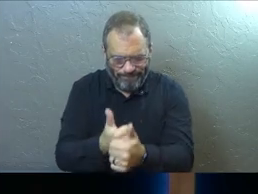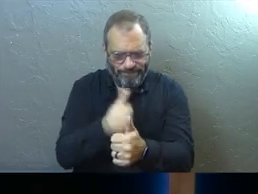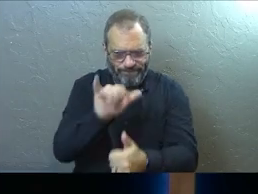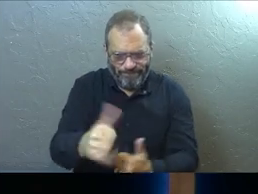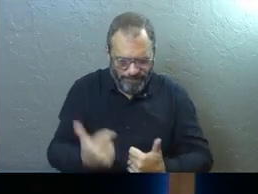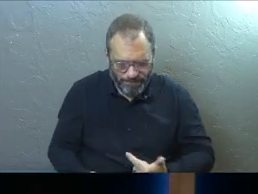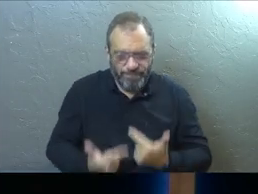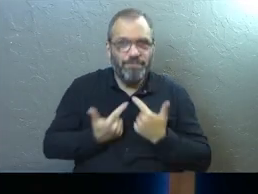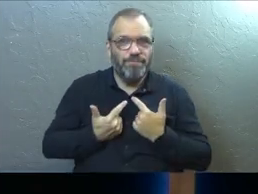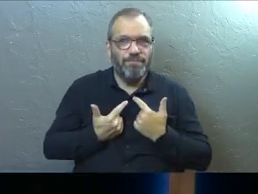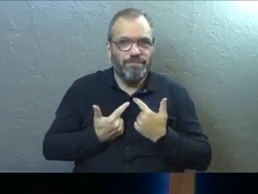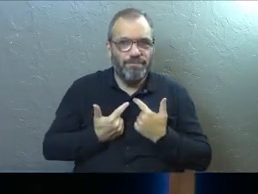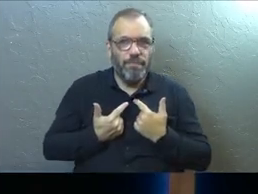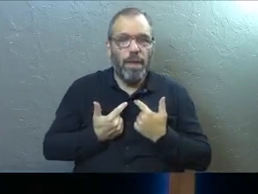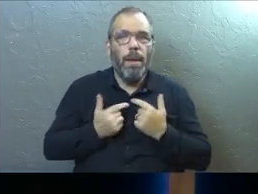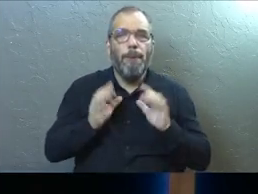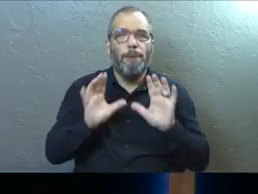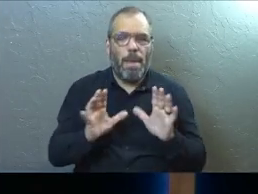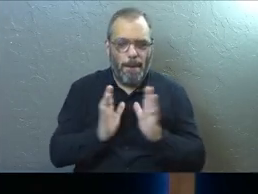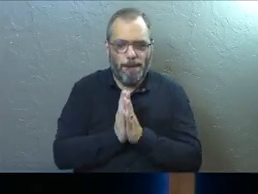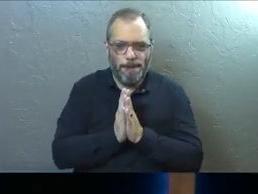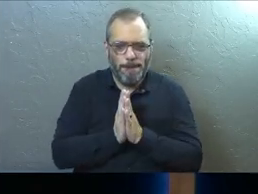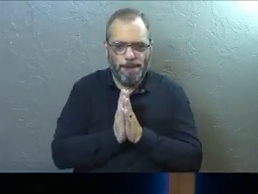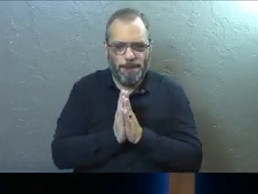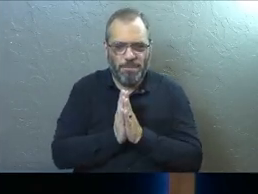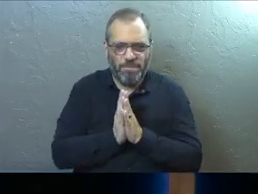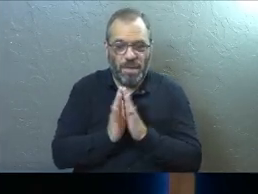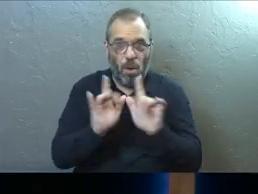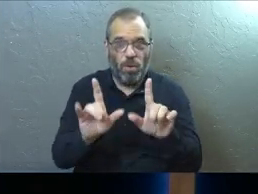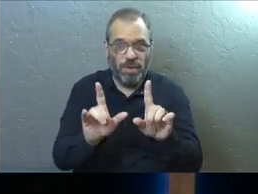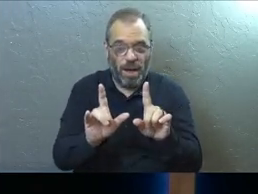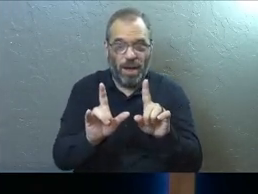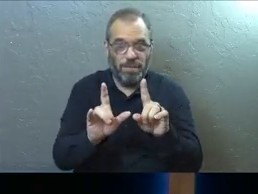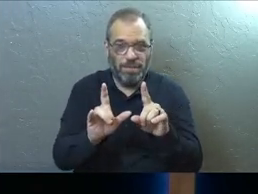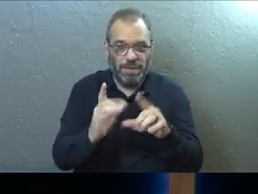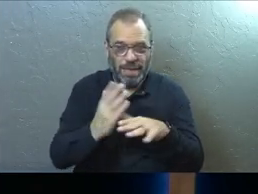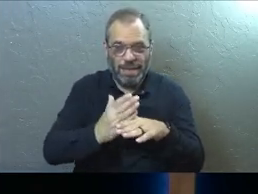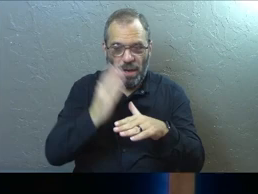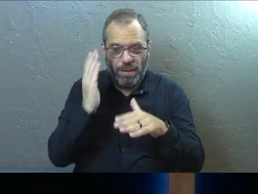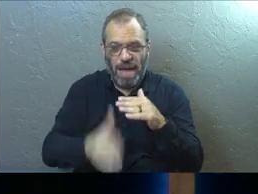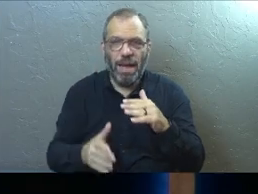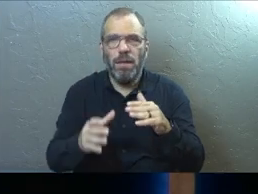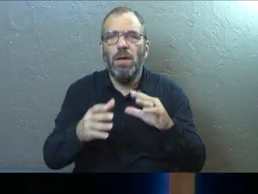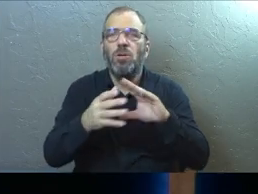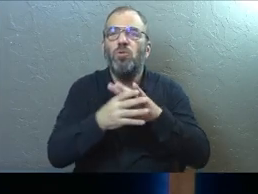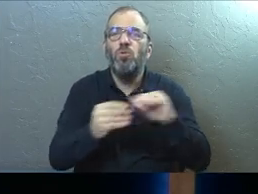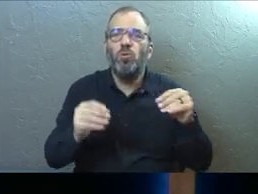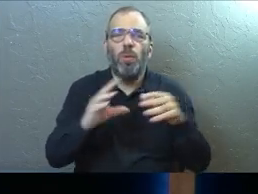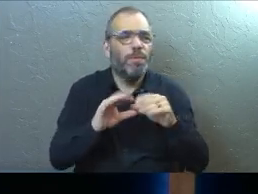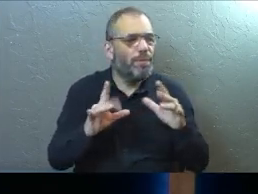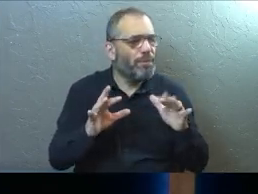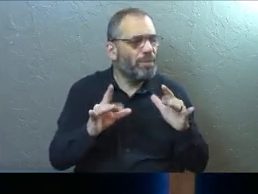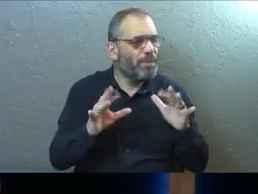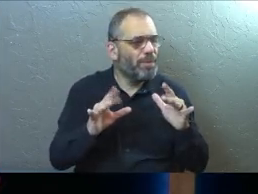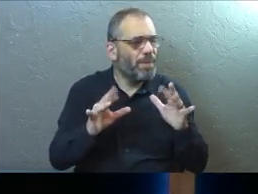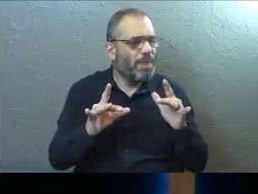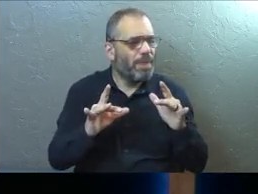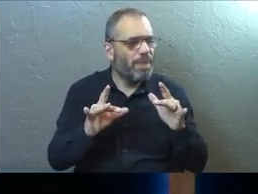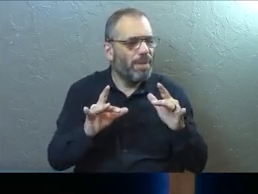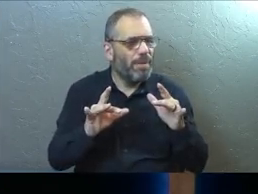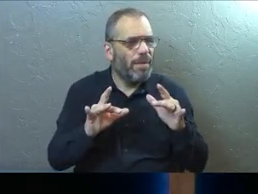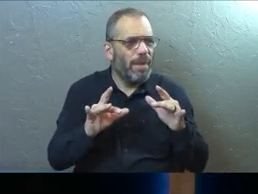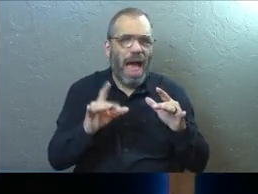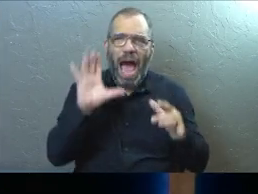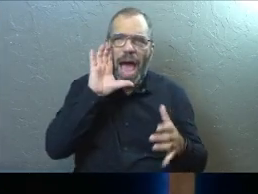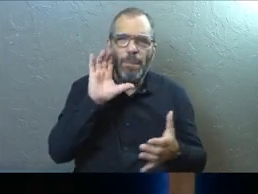life. And where I wanna now sort of land for a moment as we kind of start to wrap up is I want us to look at, and I think really honestly look